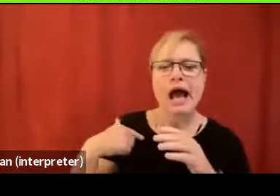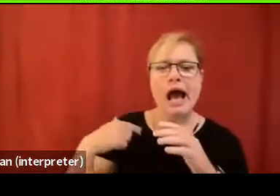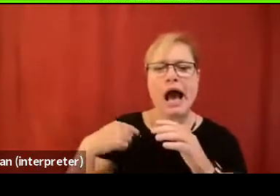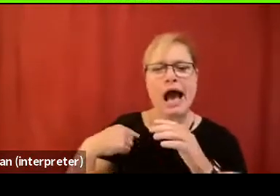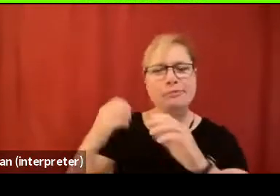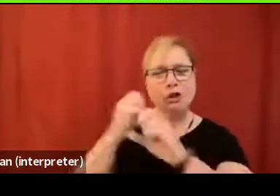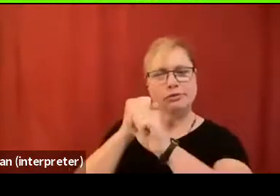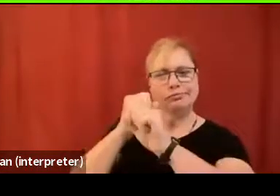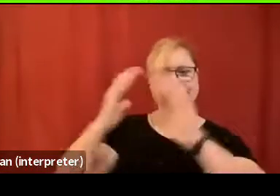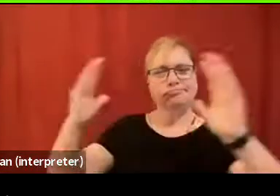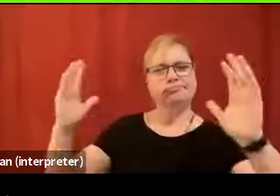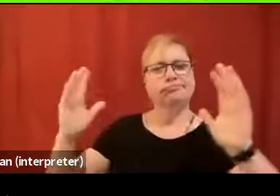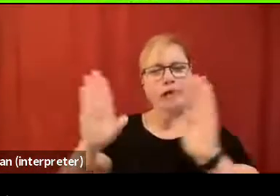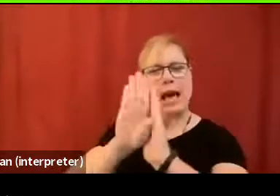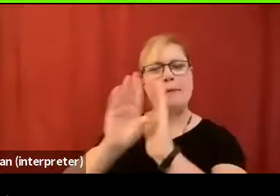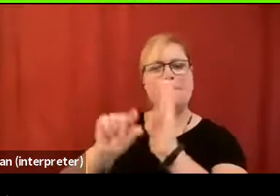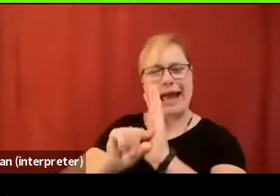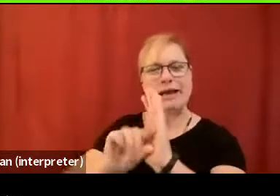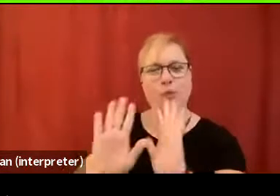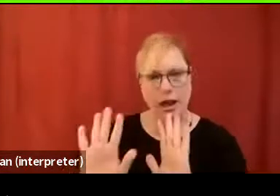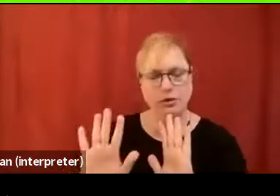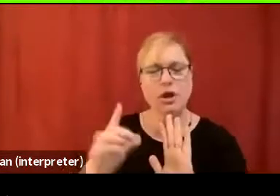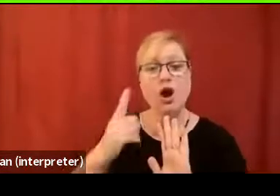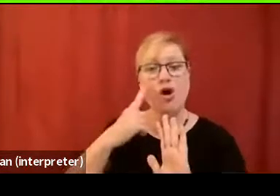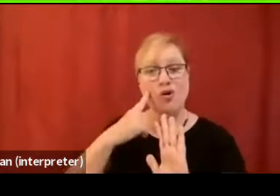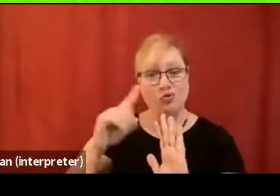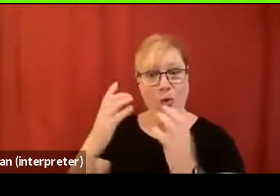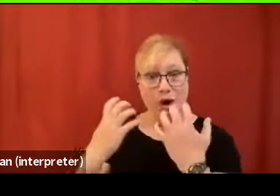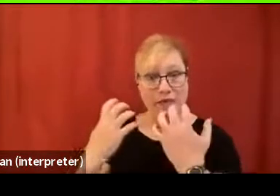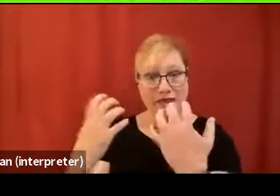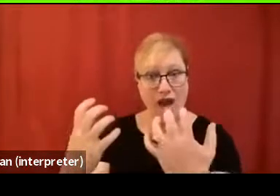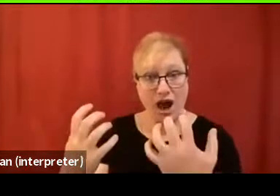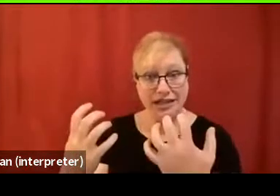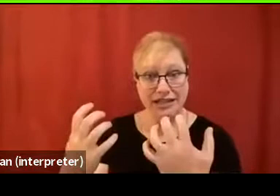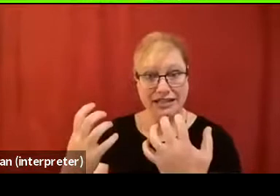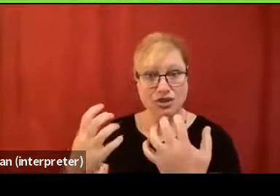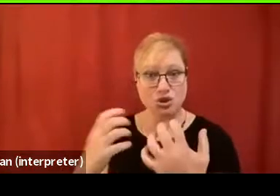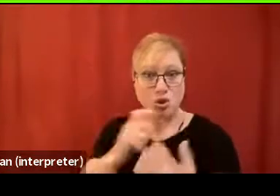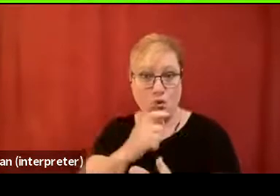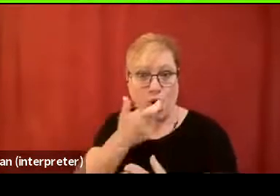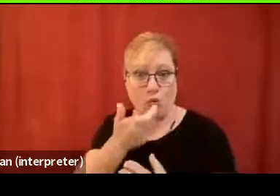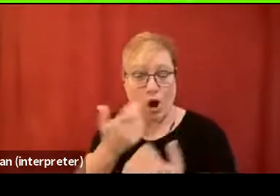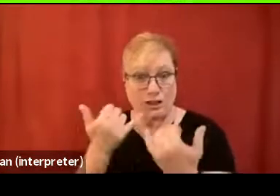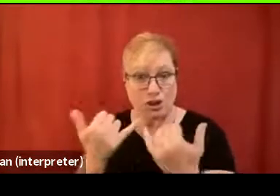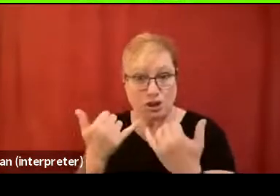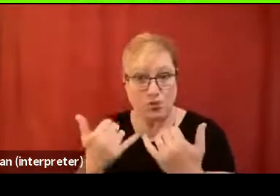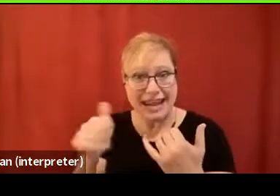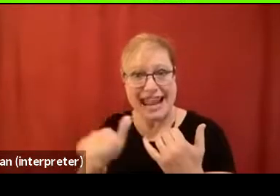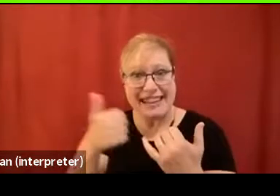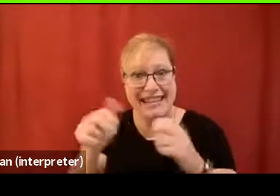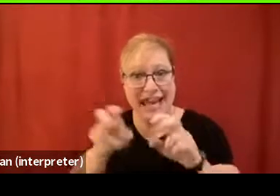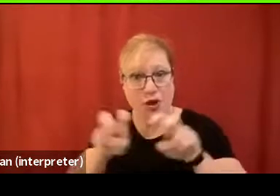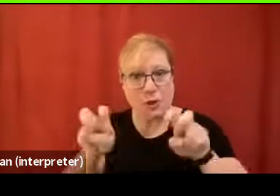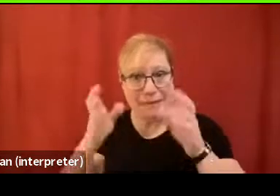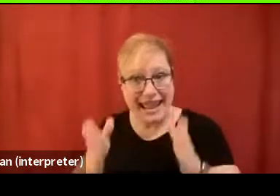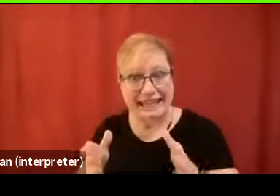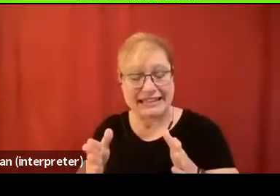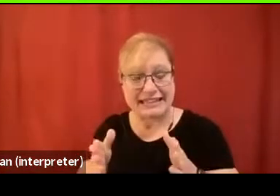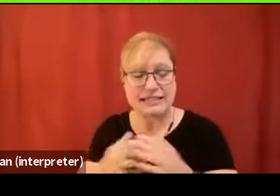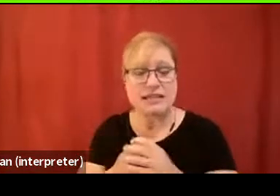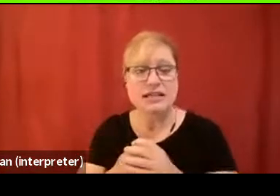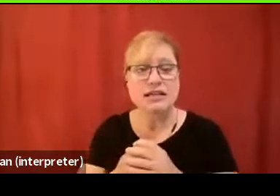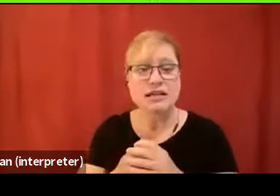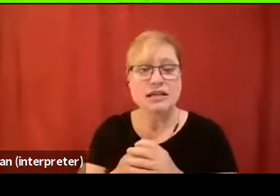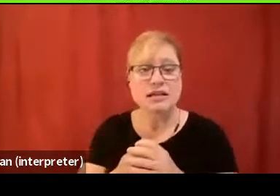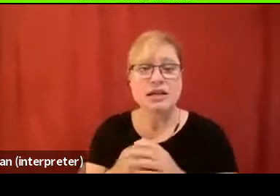because I think for the audience that's participating and even the other panelists, you know,